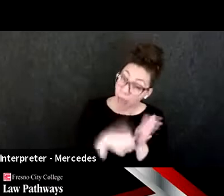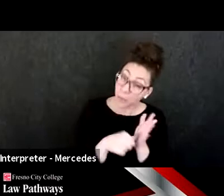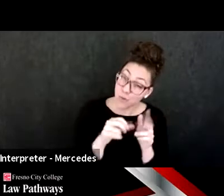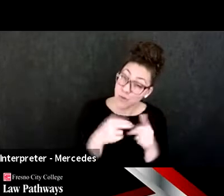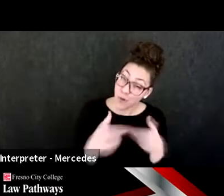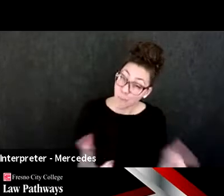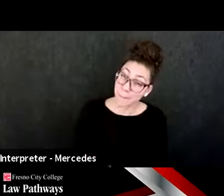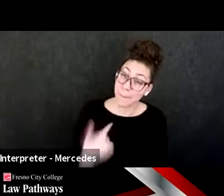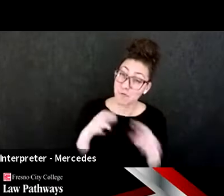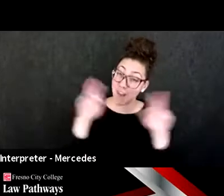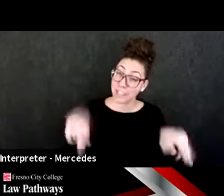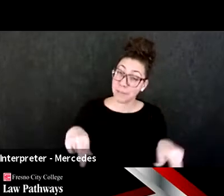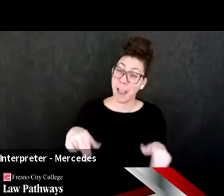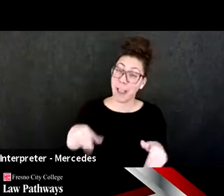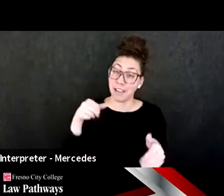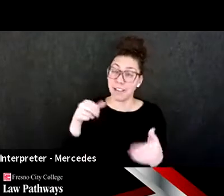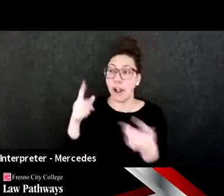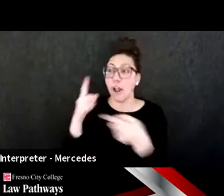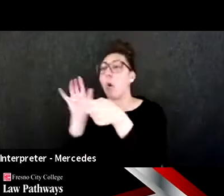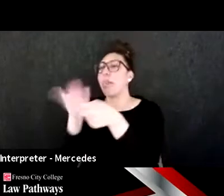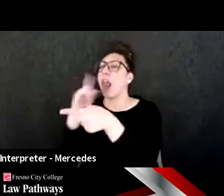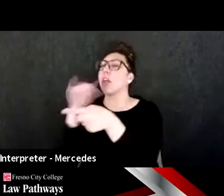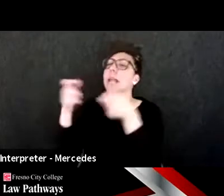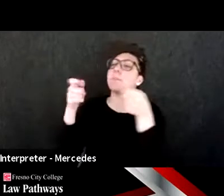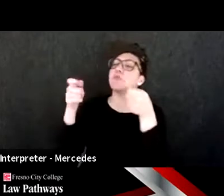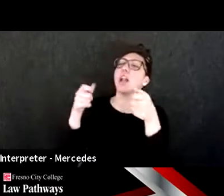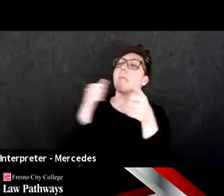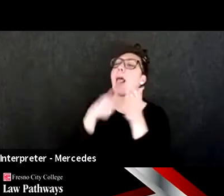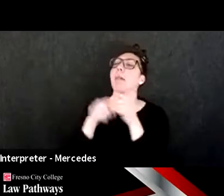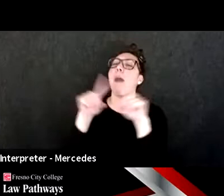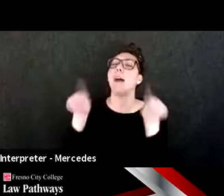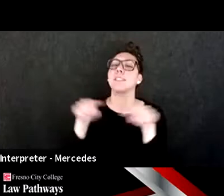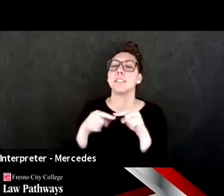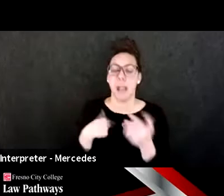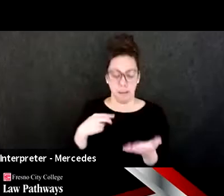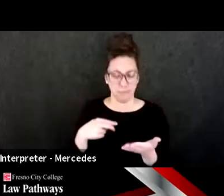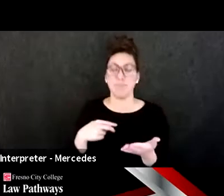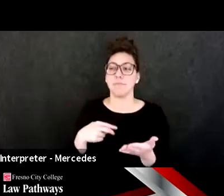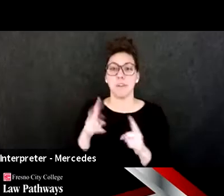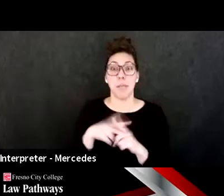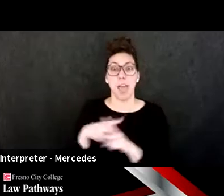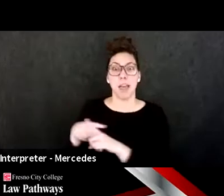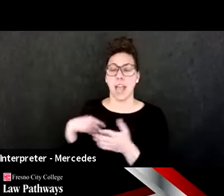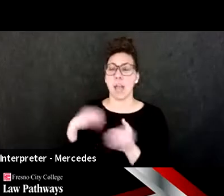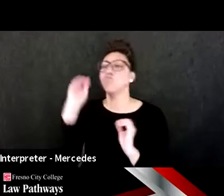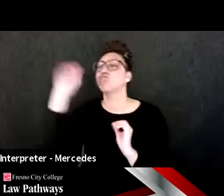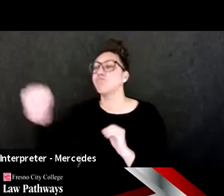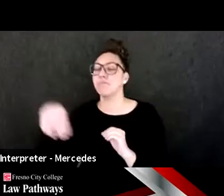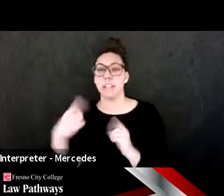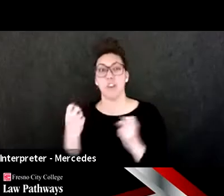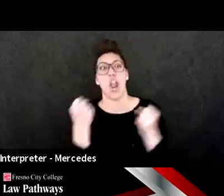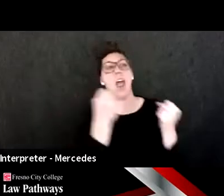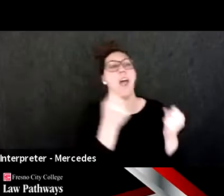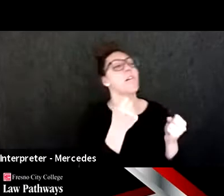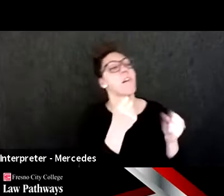looked like administrator mailboxes. And by golly, the very next day, I got a call asking me if I could come in for an interview that